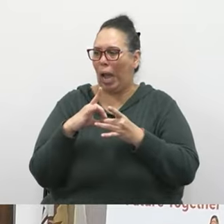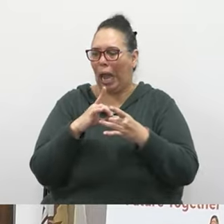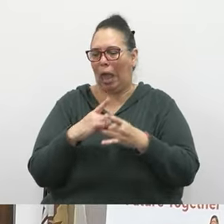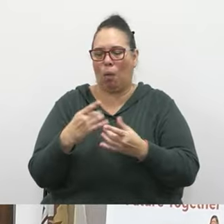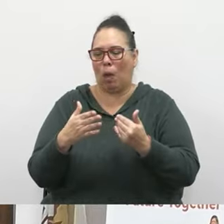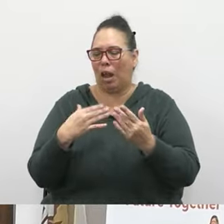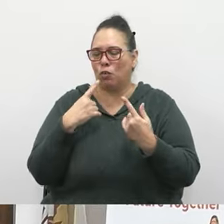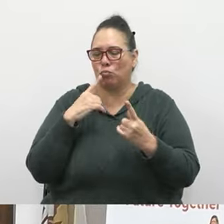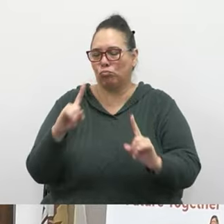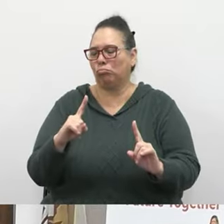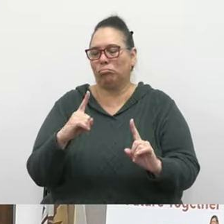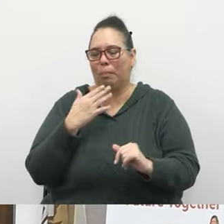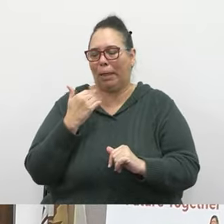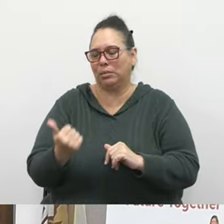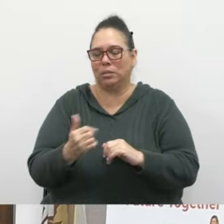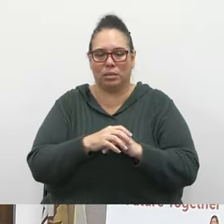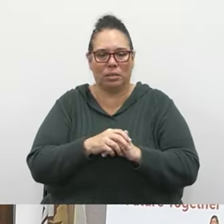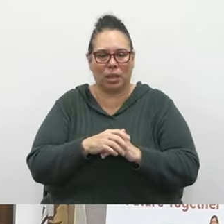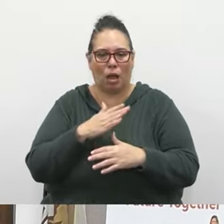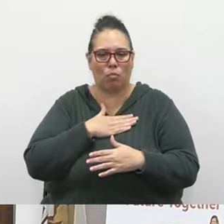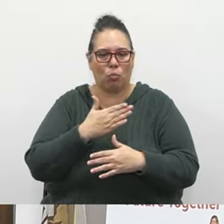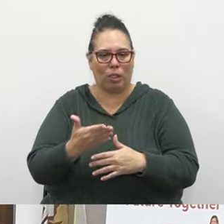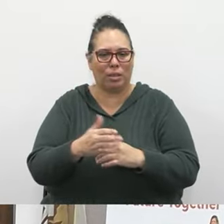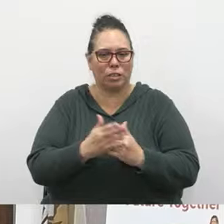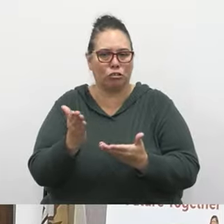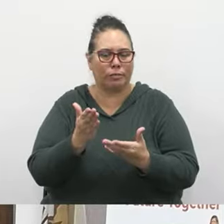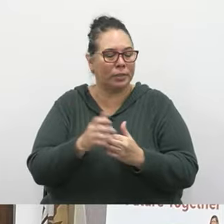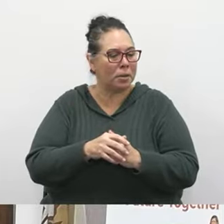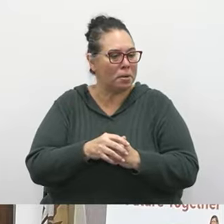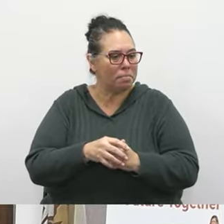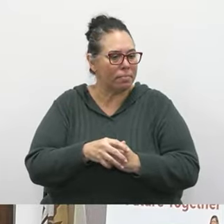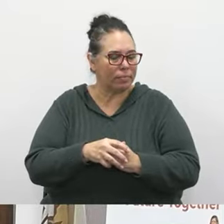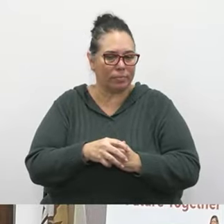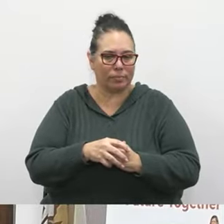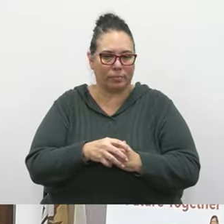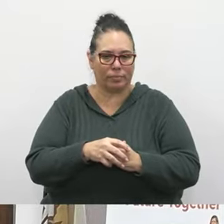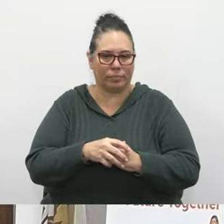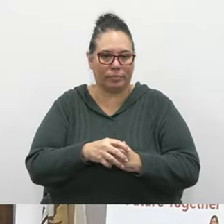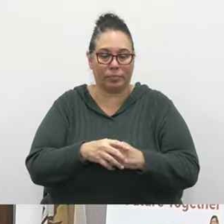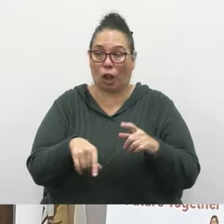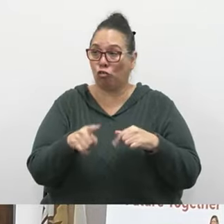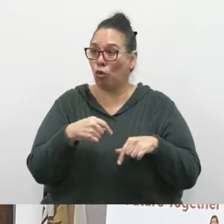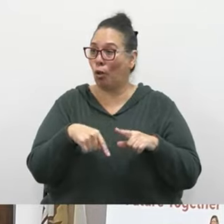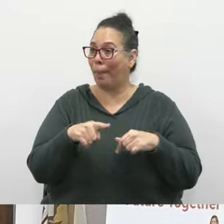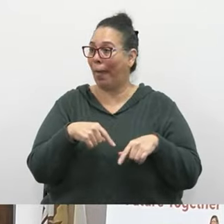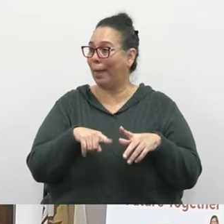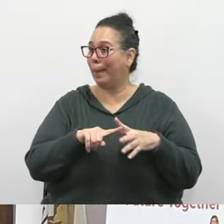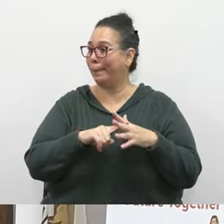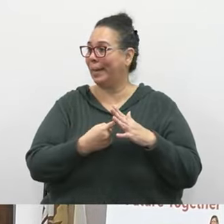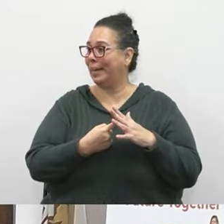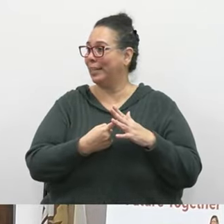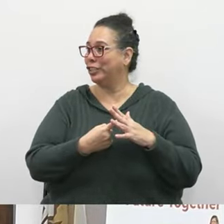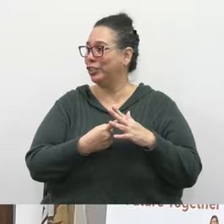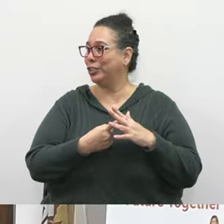best for you. Okay. I'm willing to serve. So I'm going to roll back my initial motion,